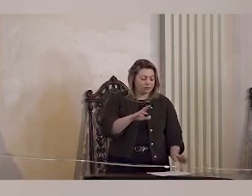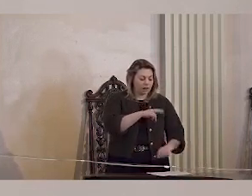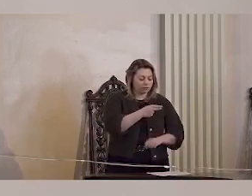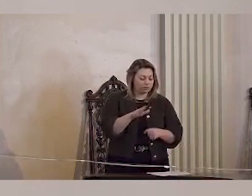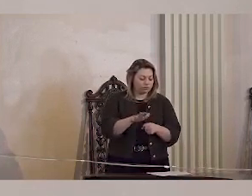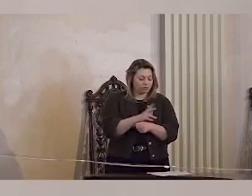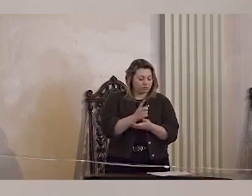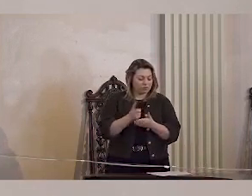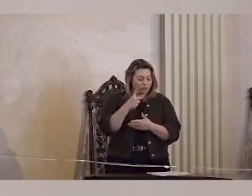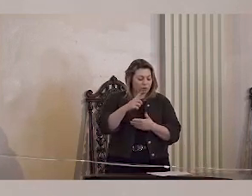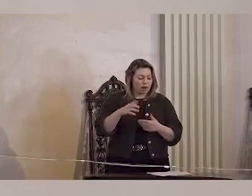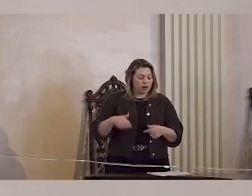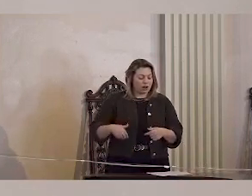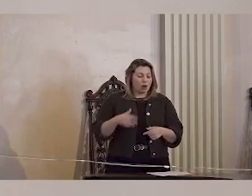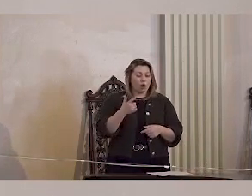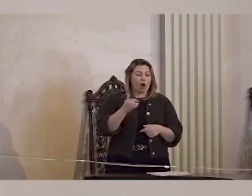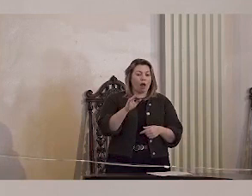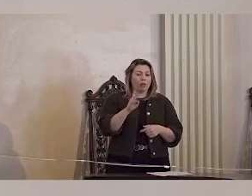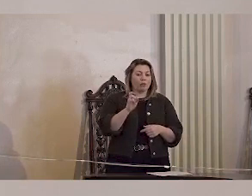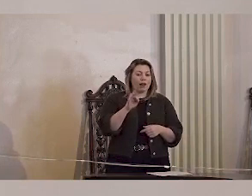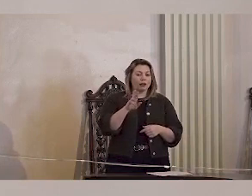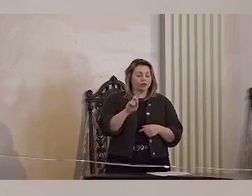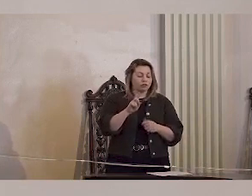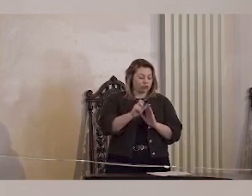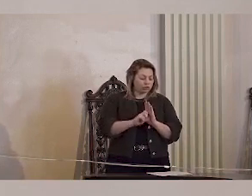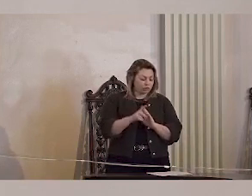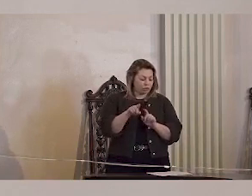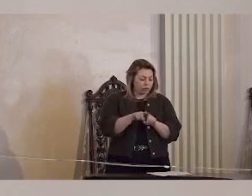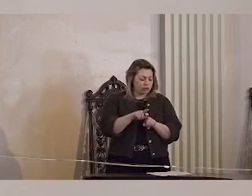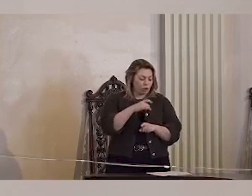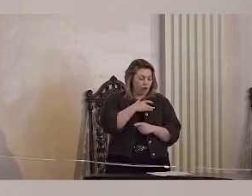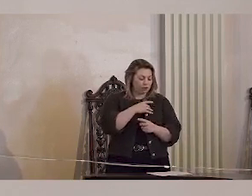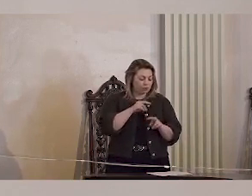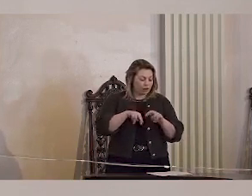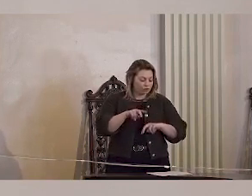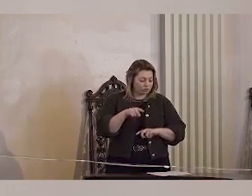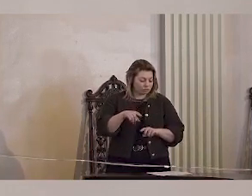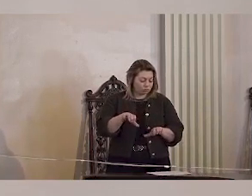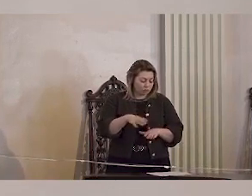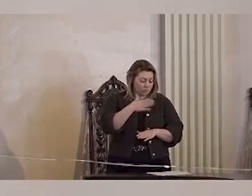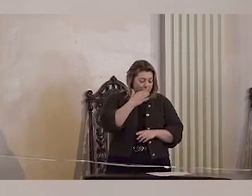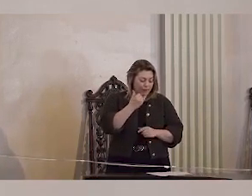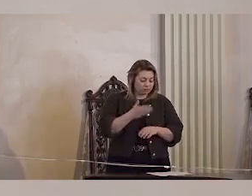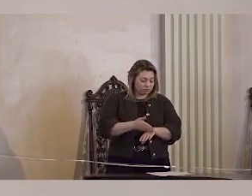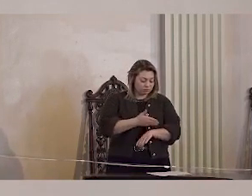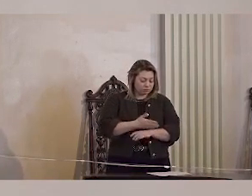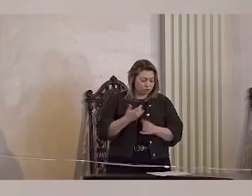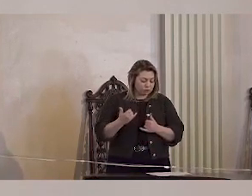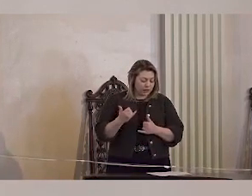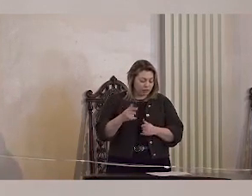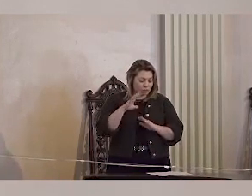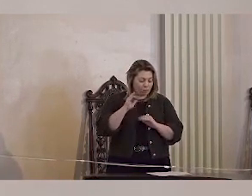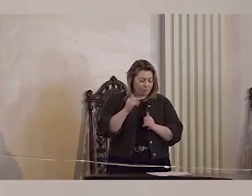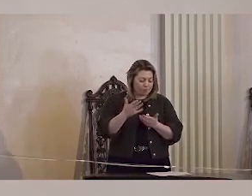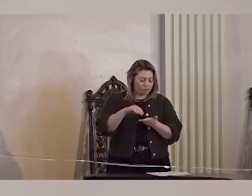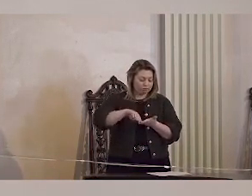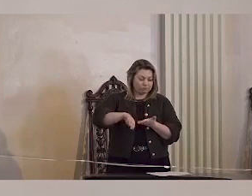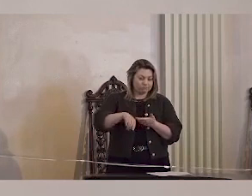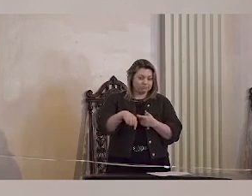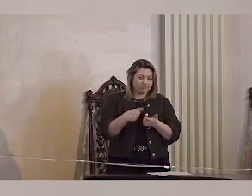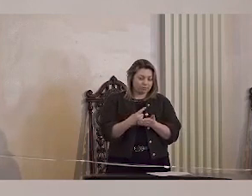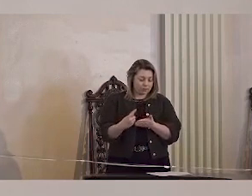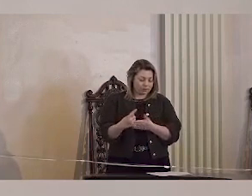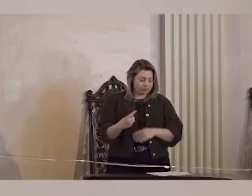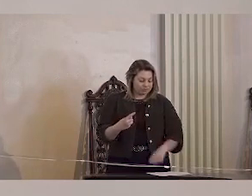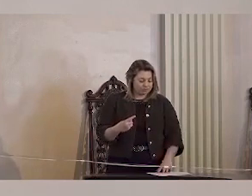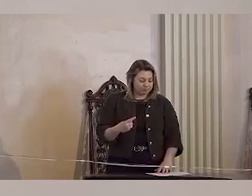gallbladder surgery and heart monitoring. She's doing much better today, and we hope that she might be discharged this week